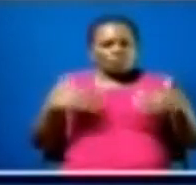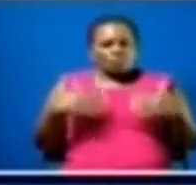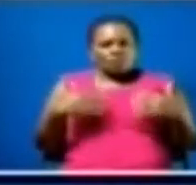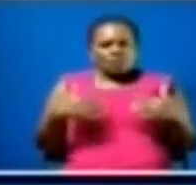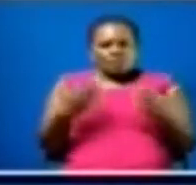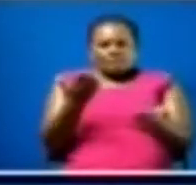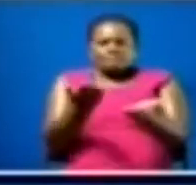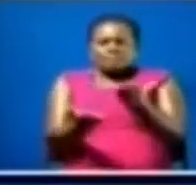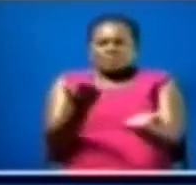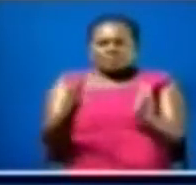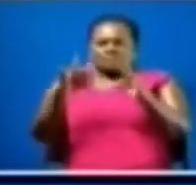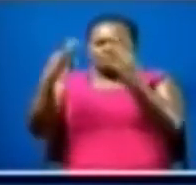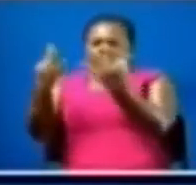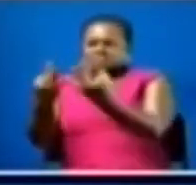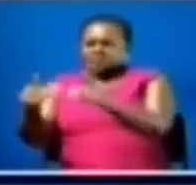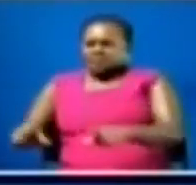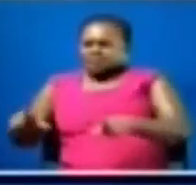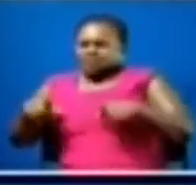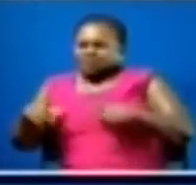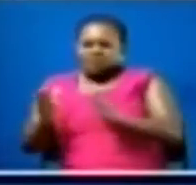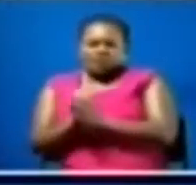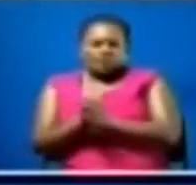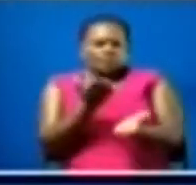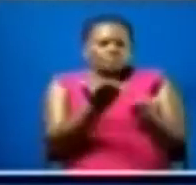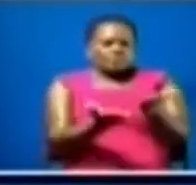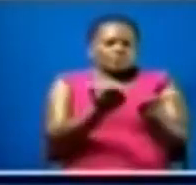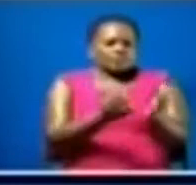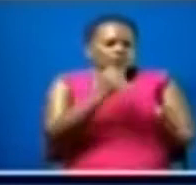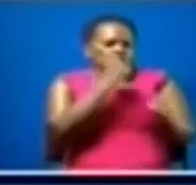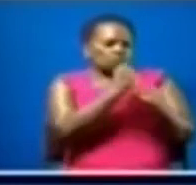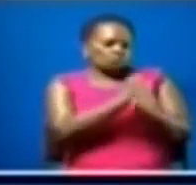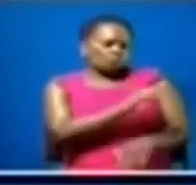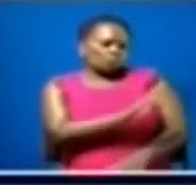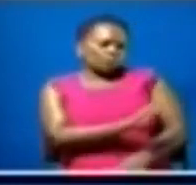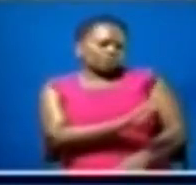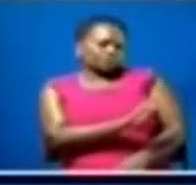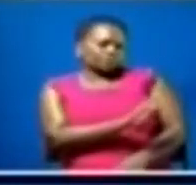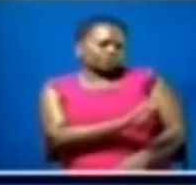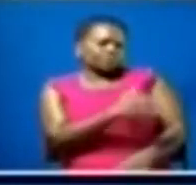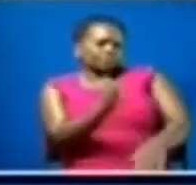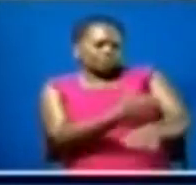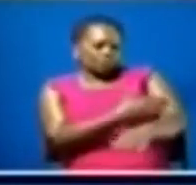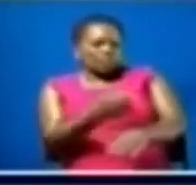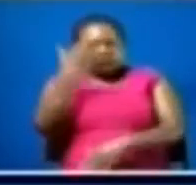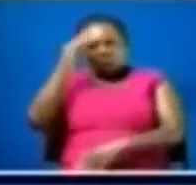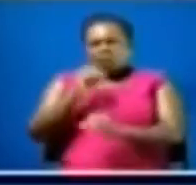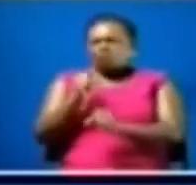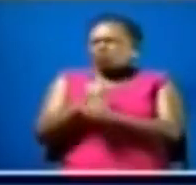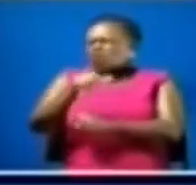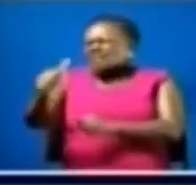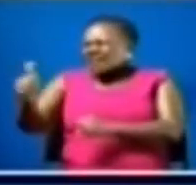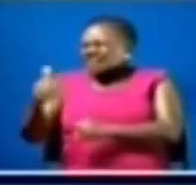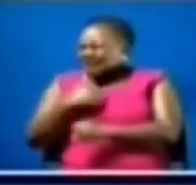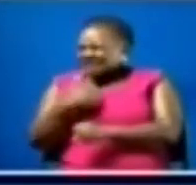of balancing family life and balancing your professional career, which is music, I don't know if you do anything else apart